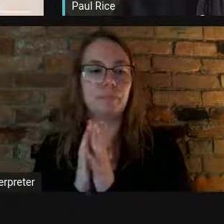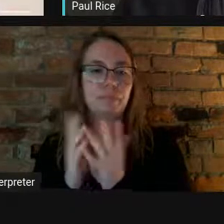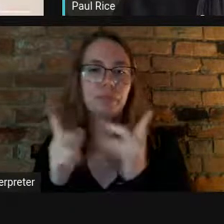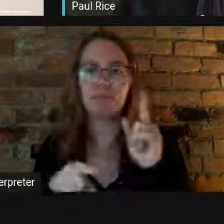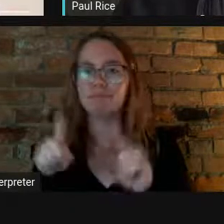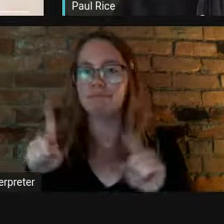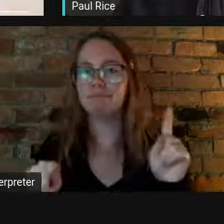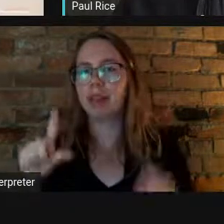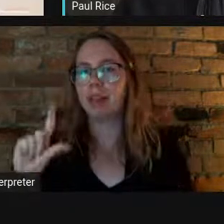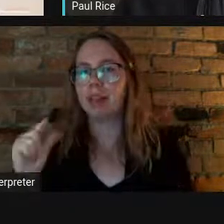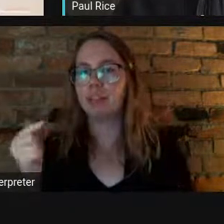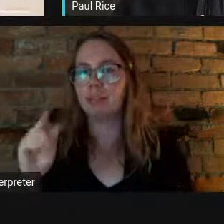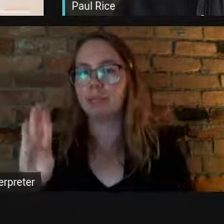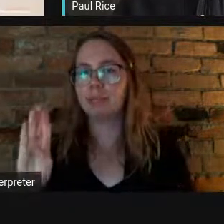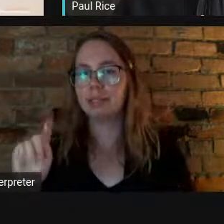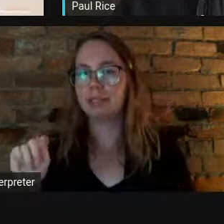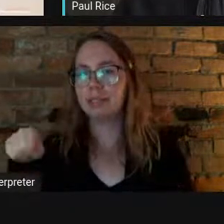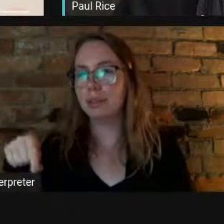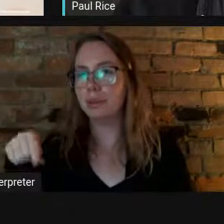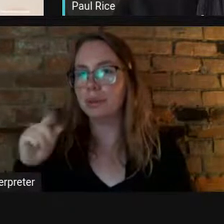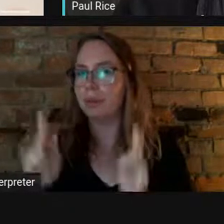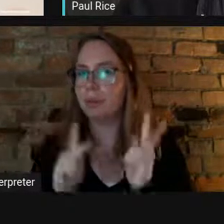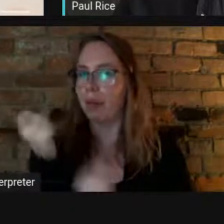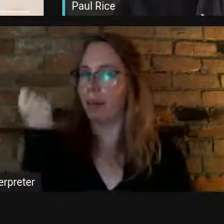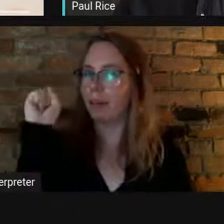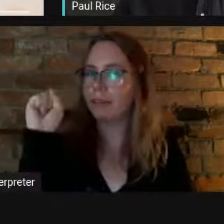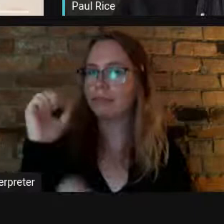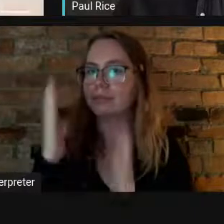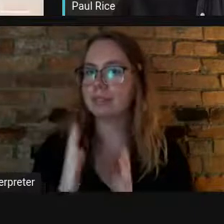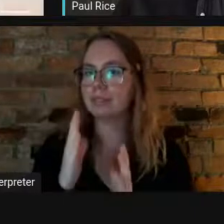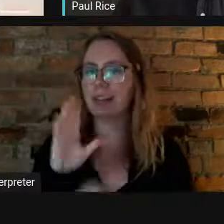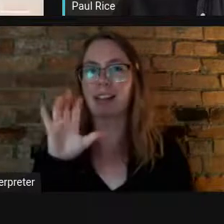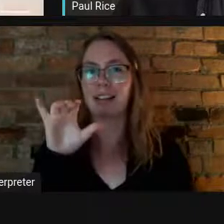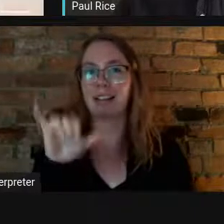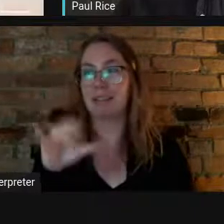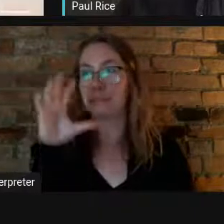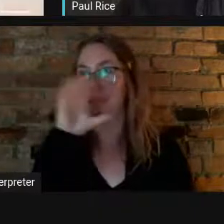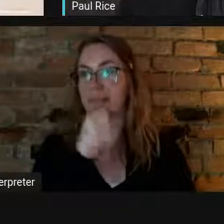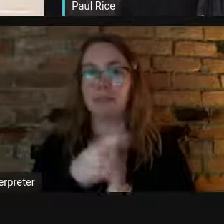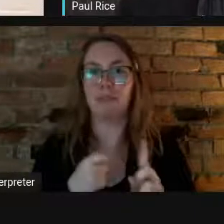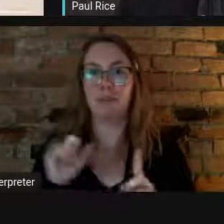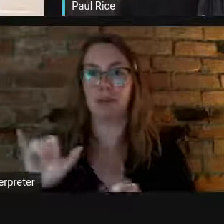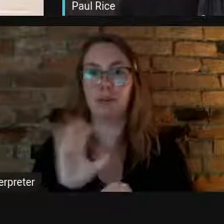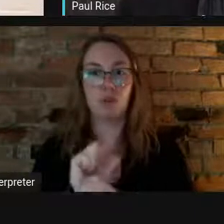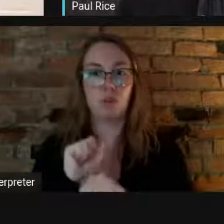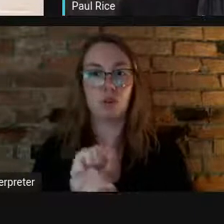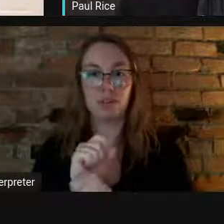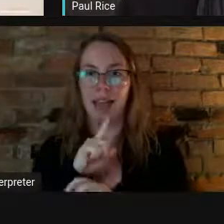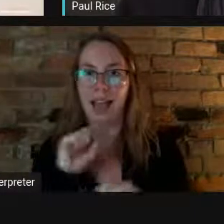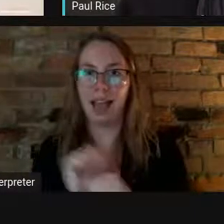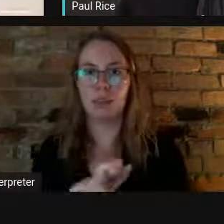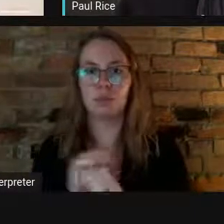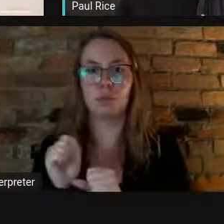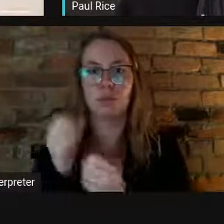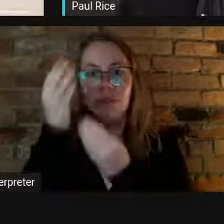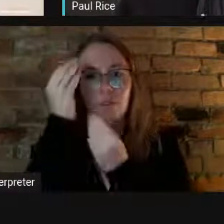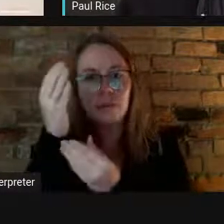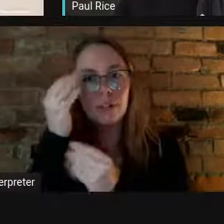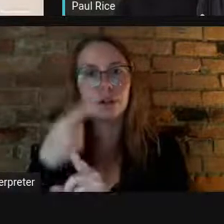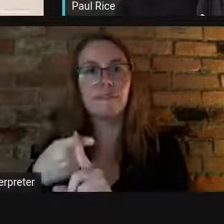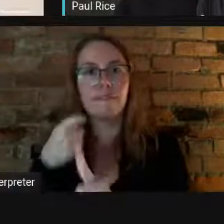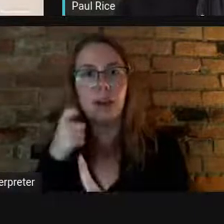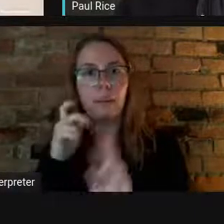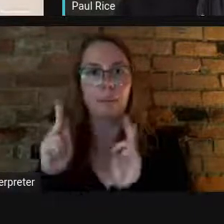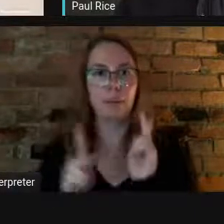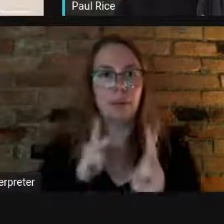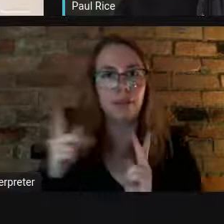LGBTQ activists, because that's what's missing from their work is the actual input from the people